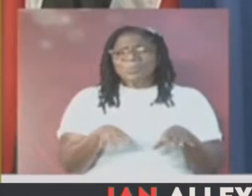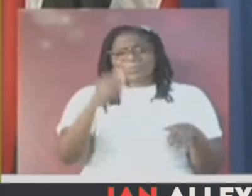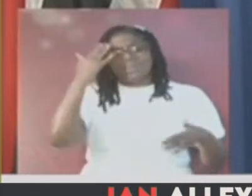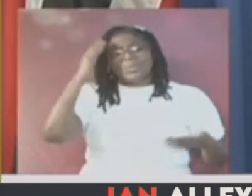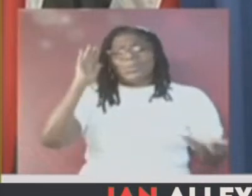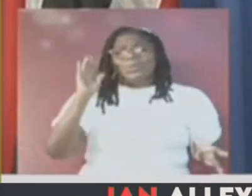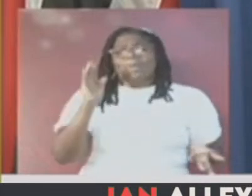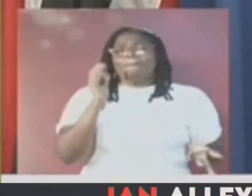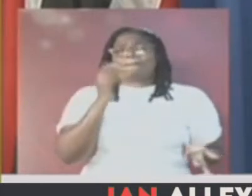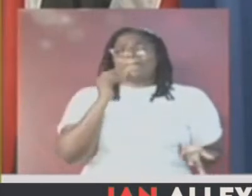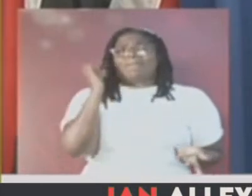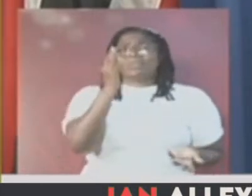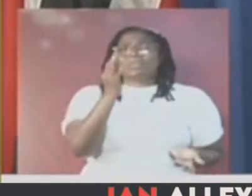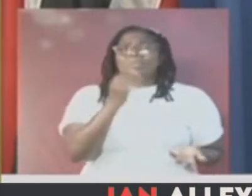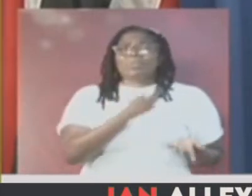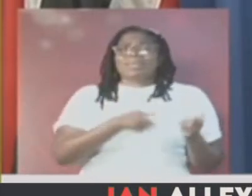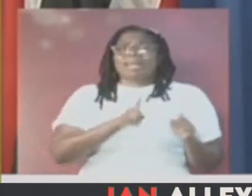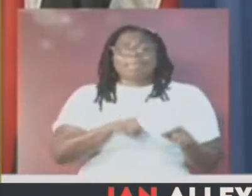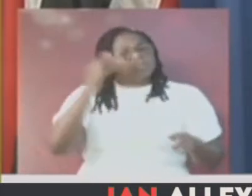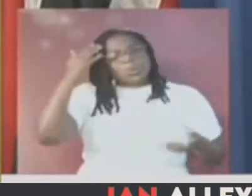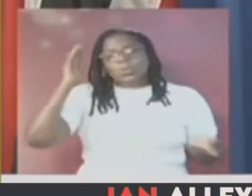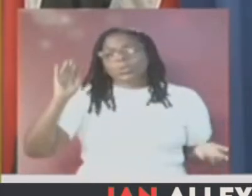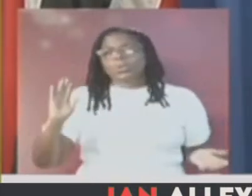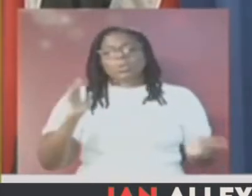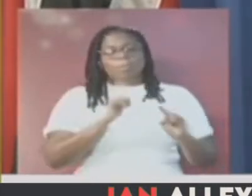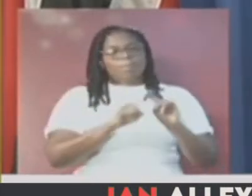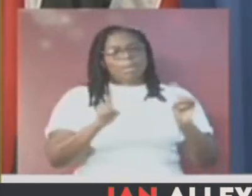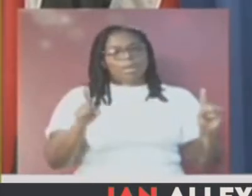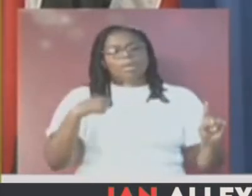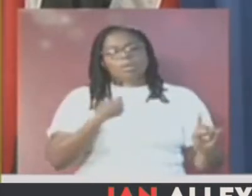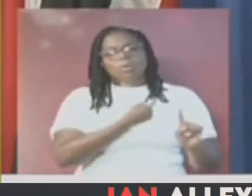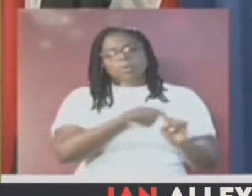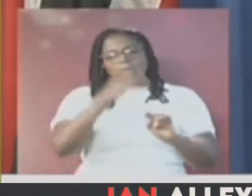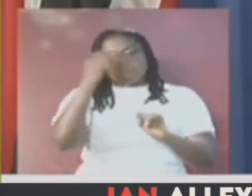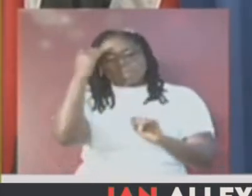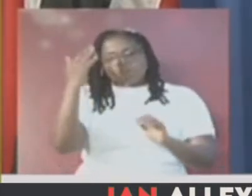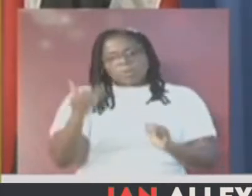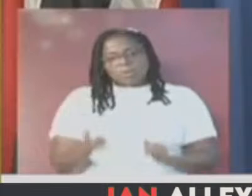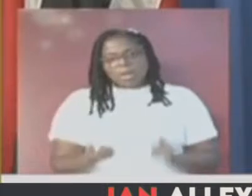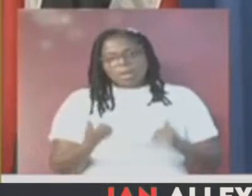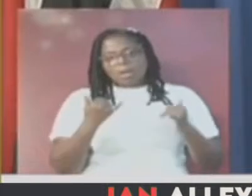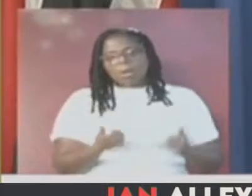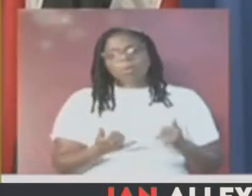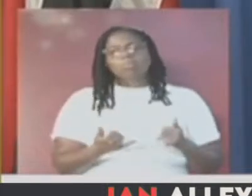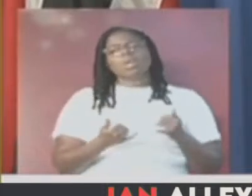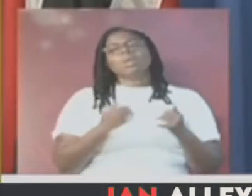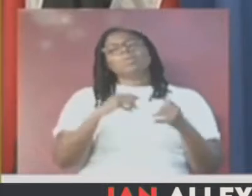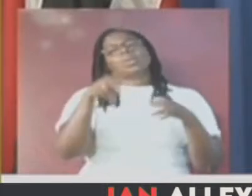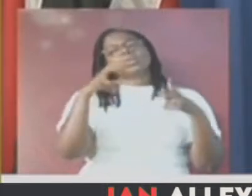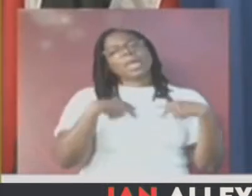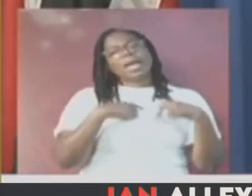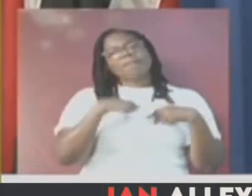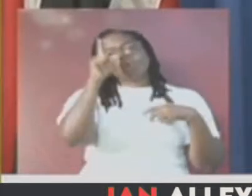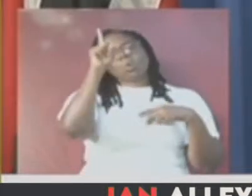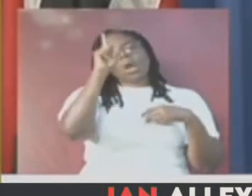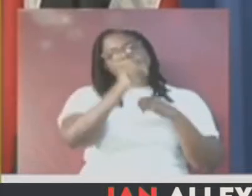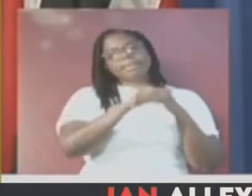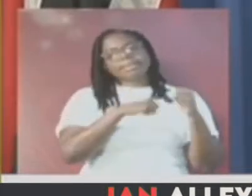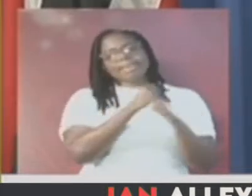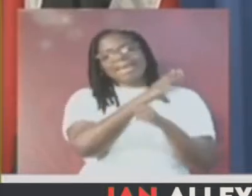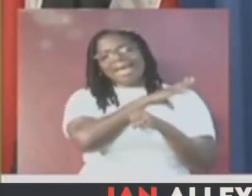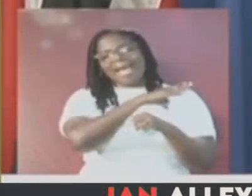where this virus has, in our time, in the last year and a half, have come into the